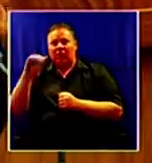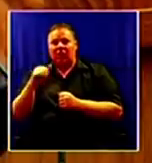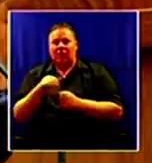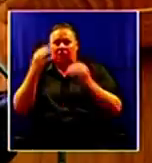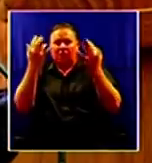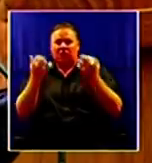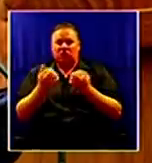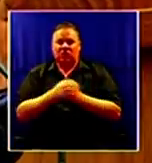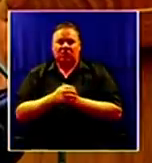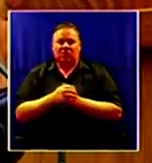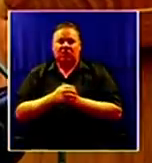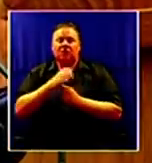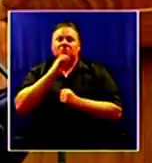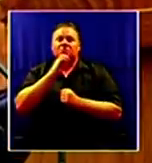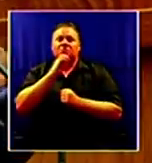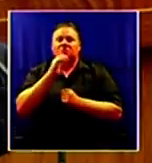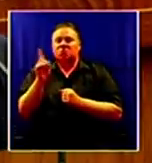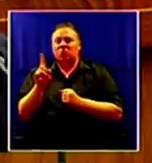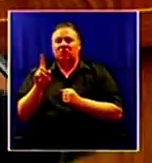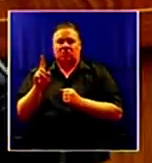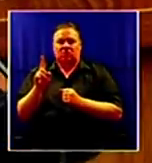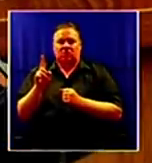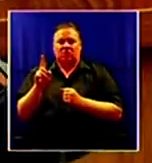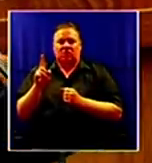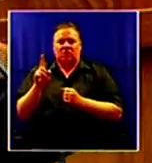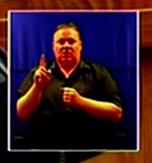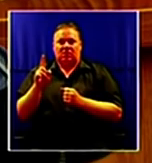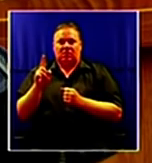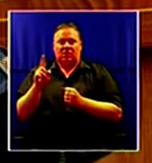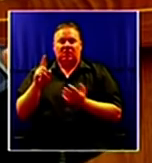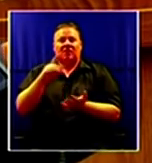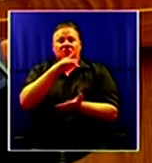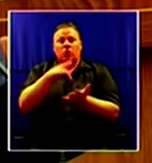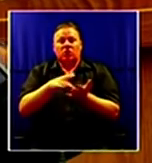be a situation where we're now closing social grants.